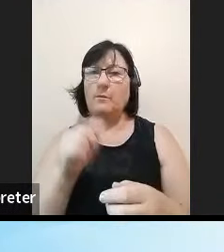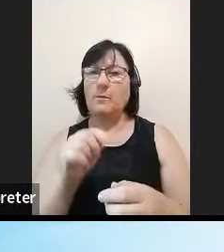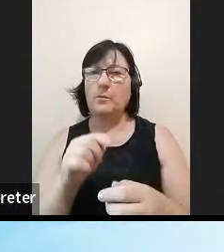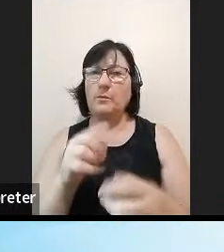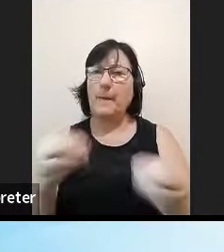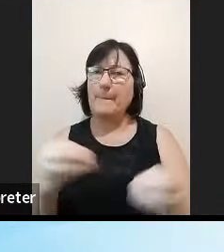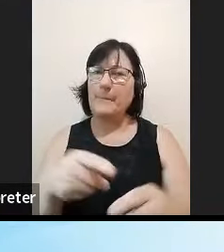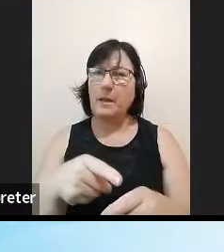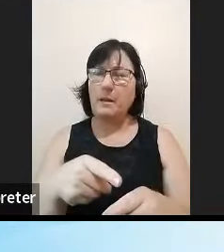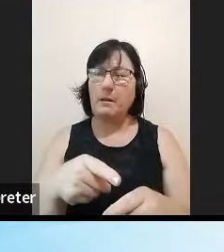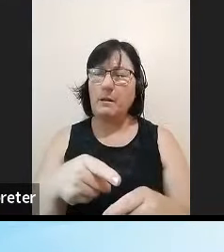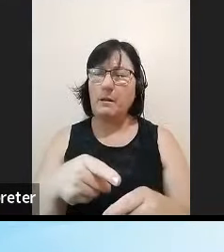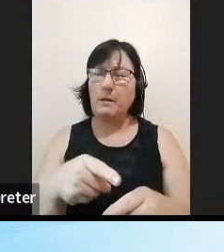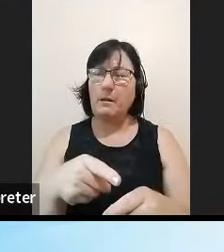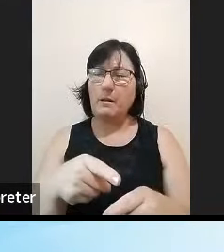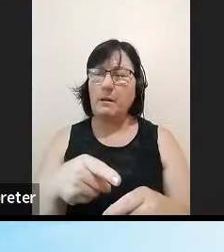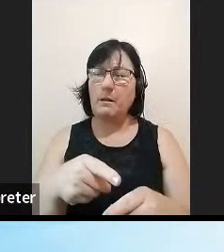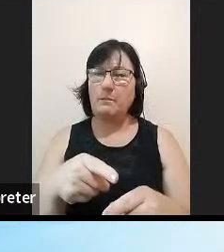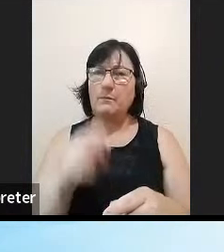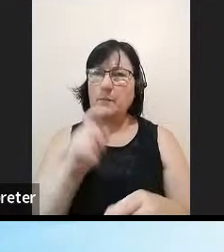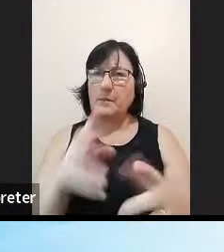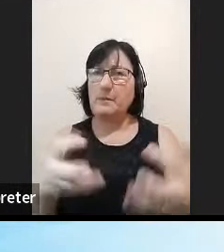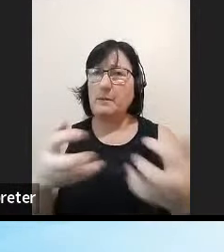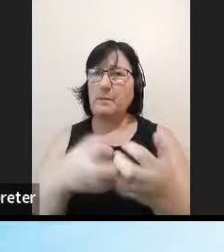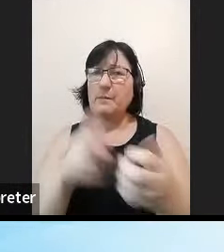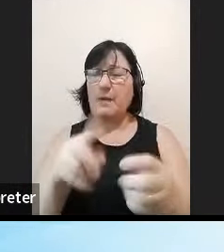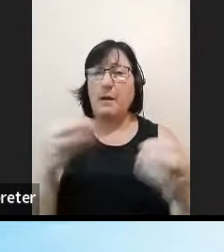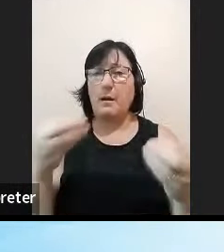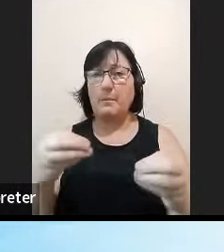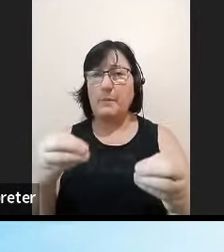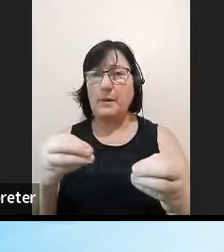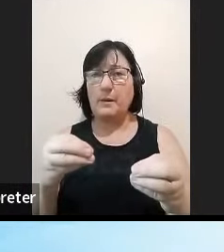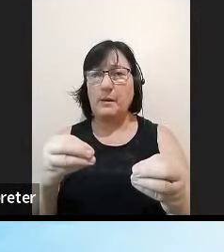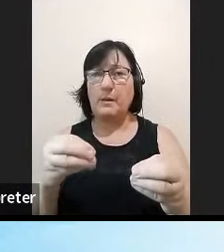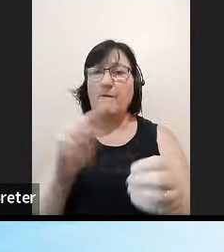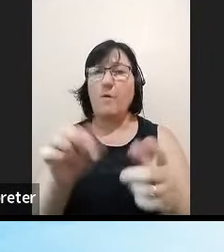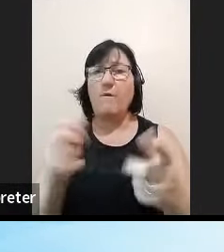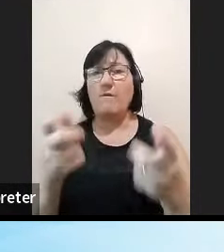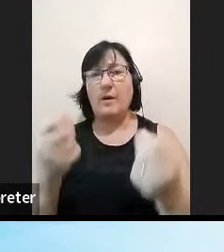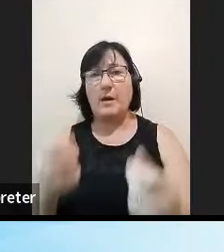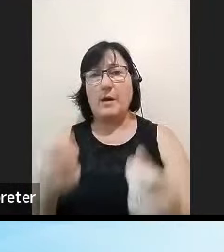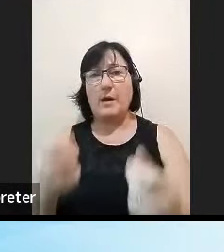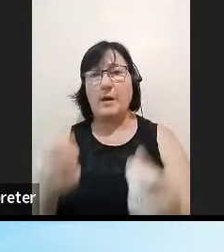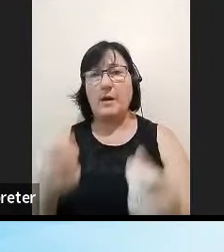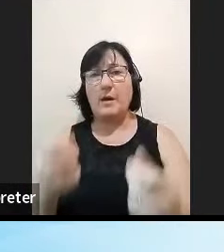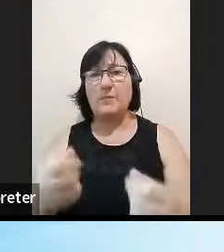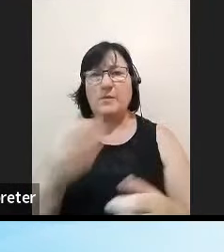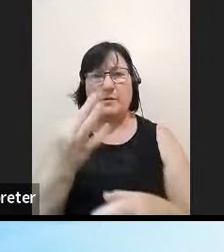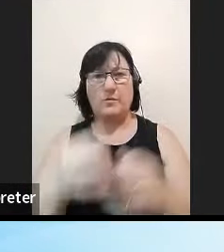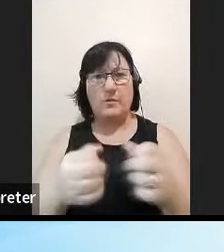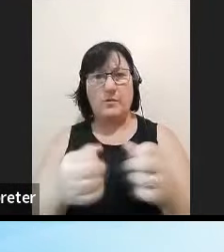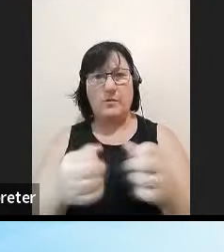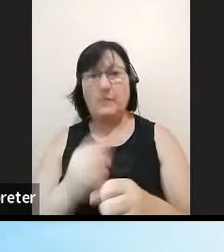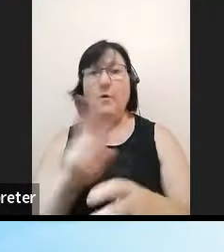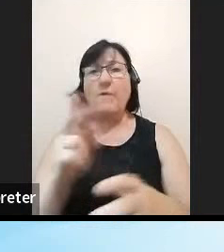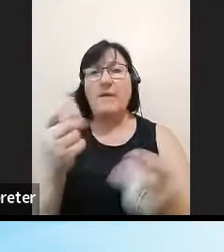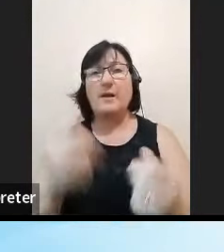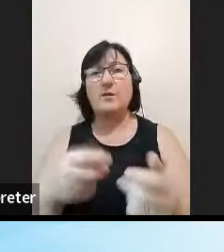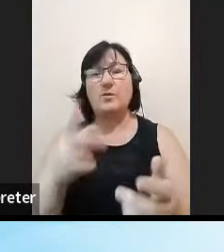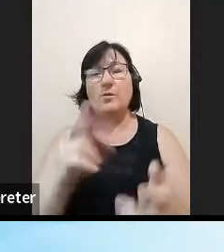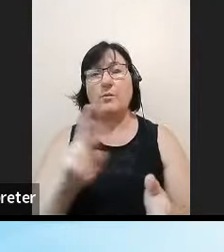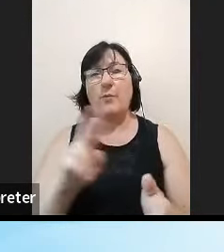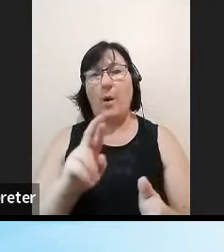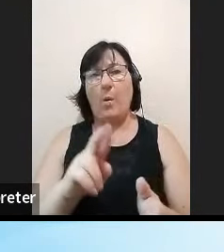be aligned to the Companies Act requirement for financial periods? For the financial records. We will respond to that